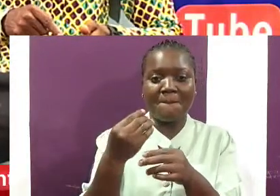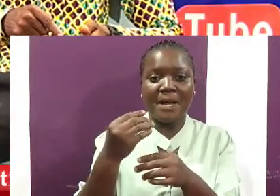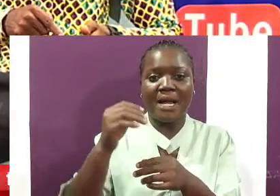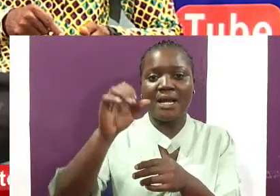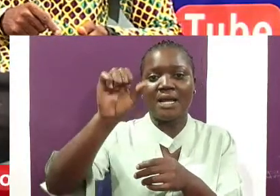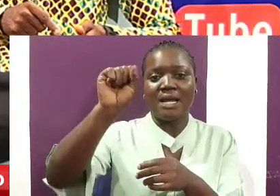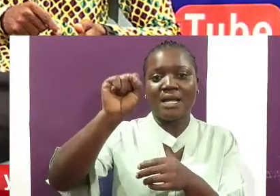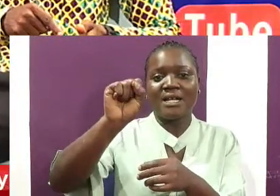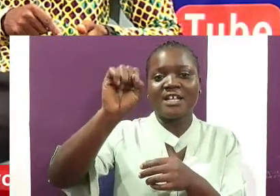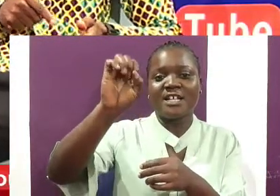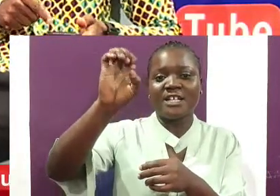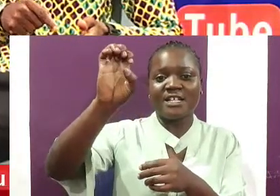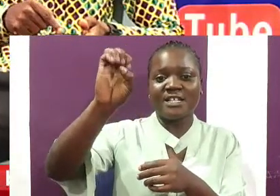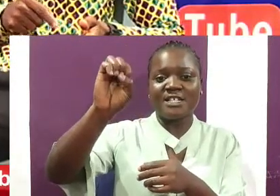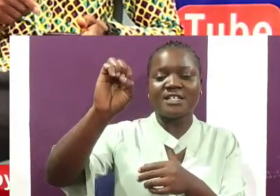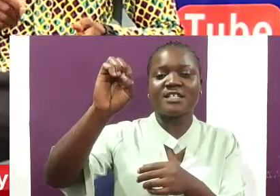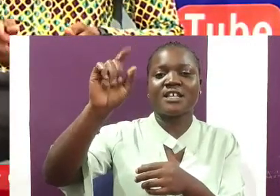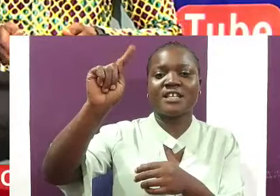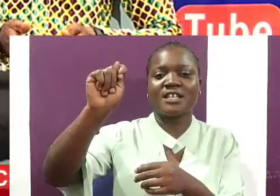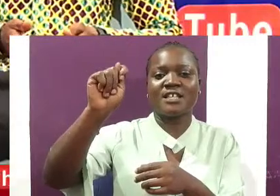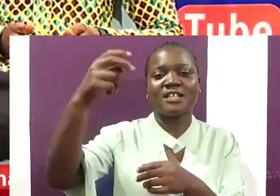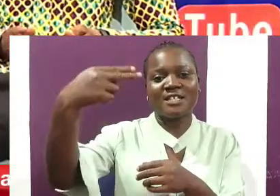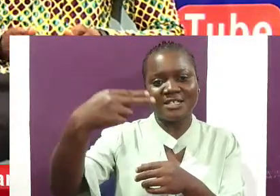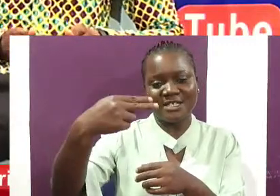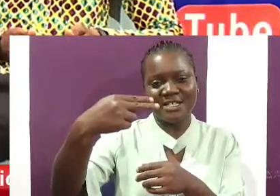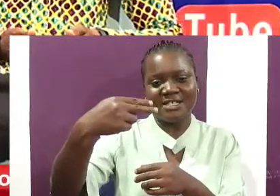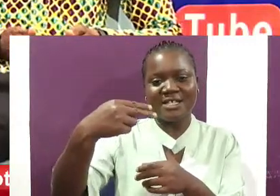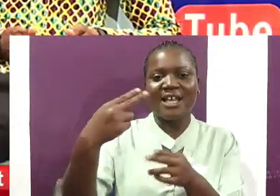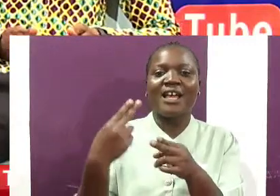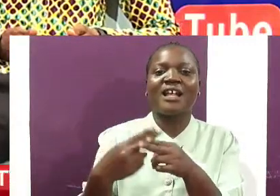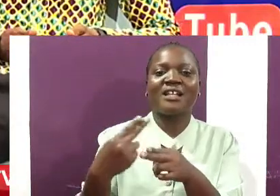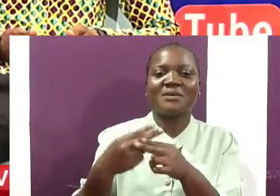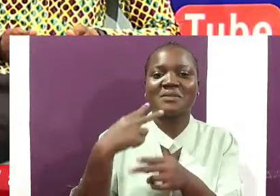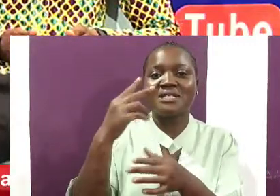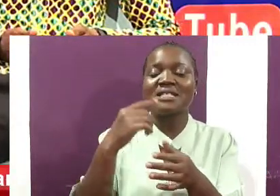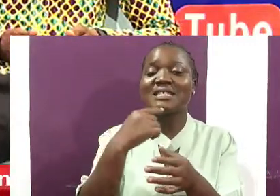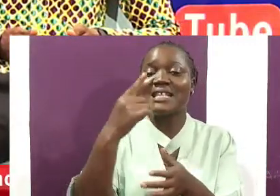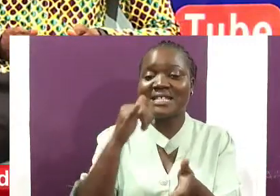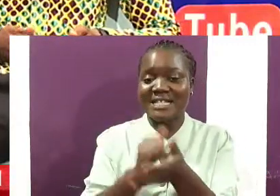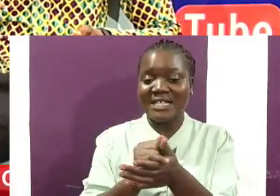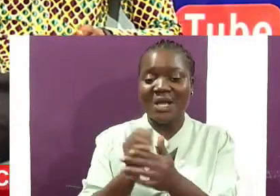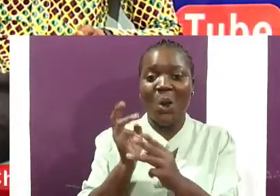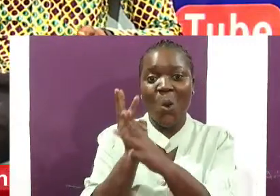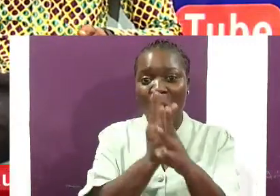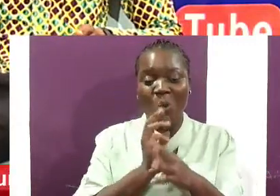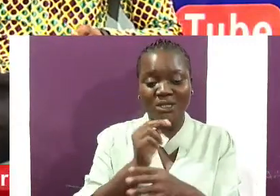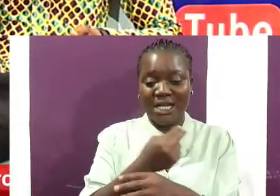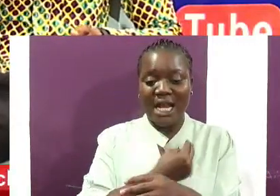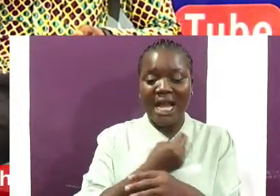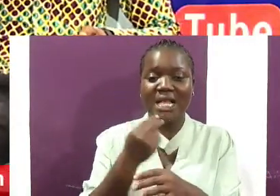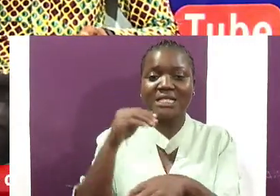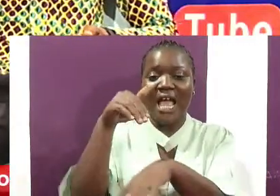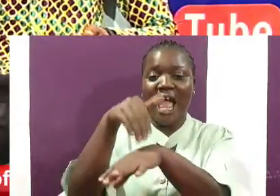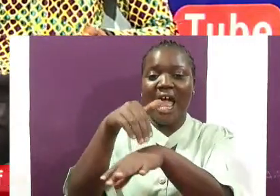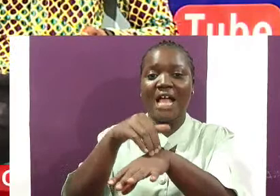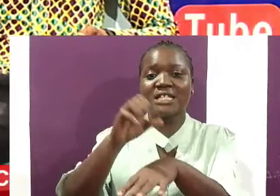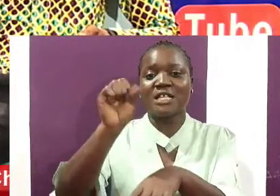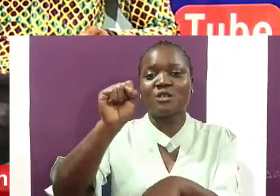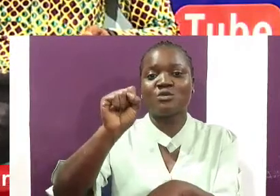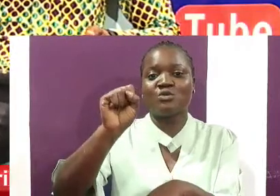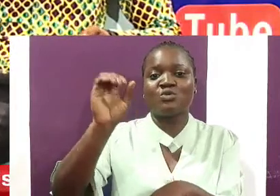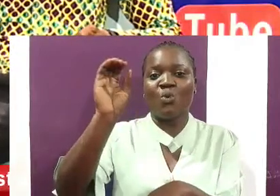Sebezi. Aha. And also also Oshé was sotium. Sotium. So sotium. Ah, sotium. Accra. I'm saying. Hold your